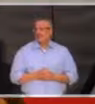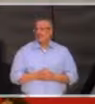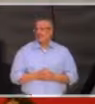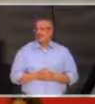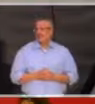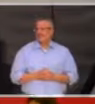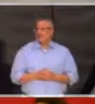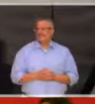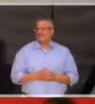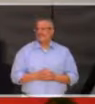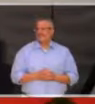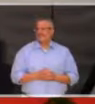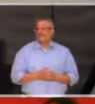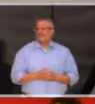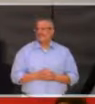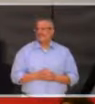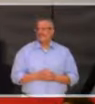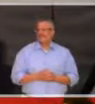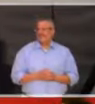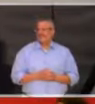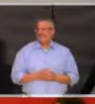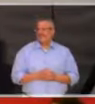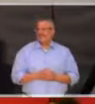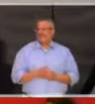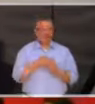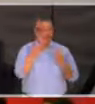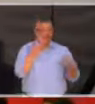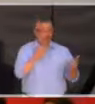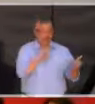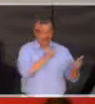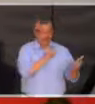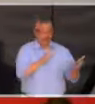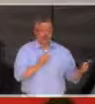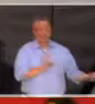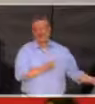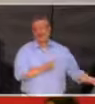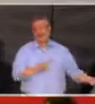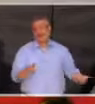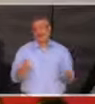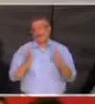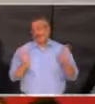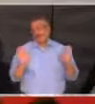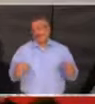All right. I don't know which is which, so I'll just sign these things.